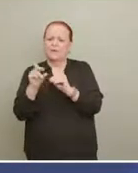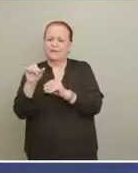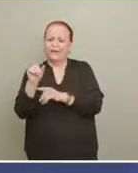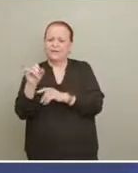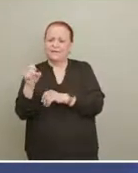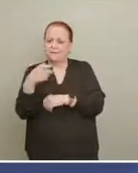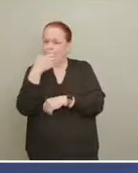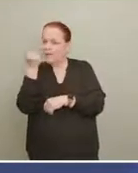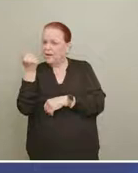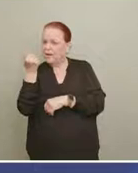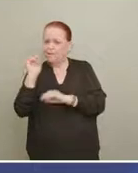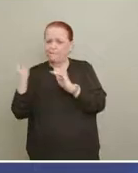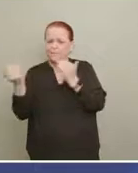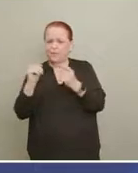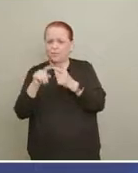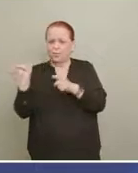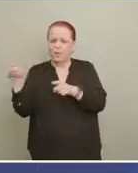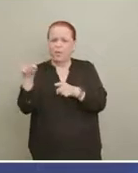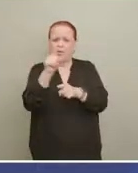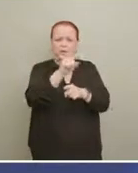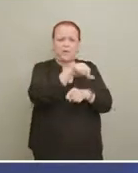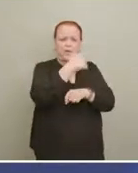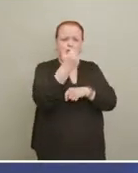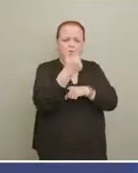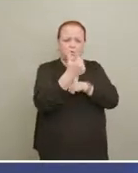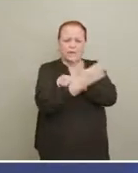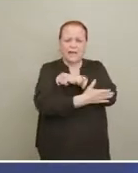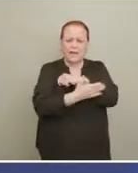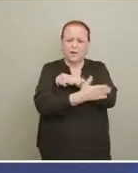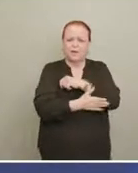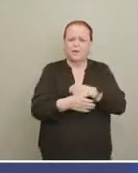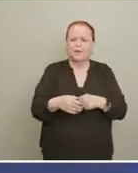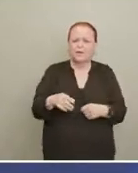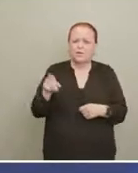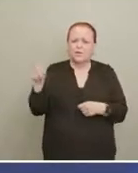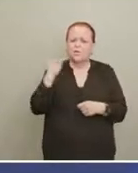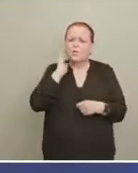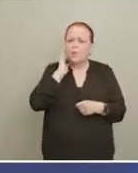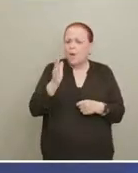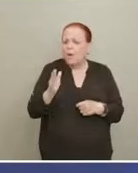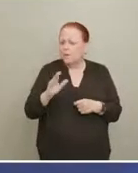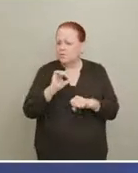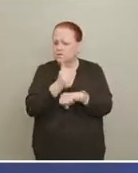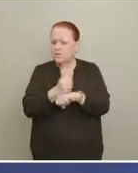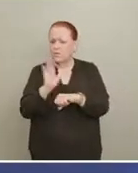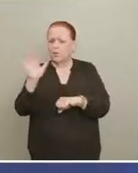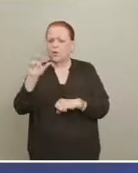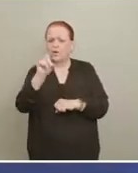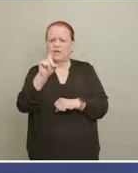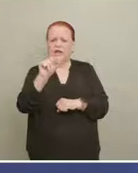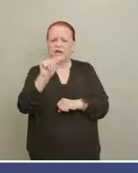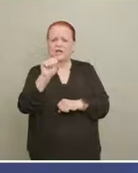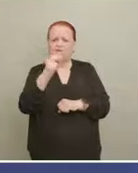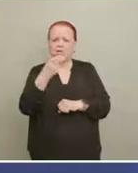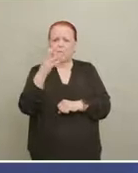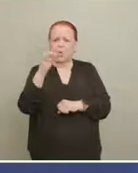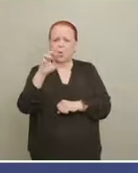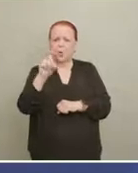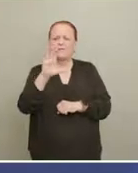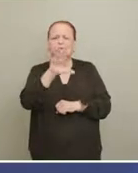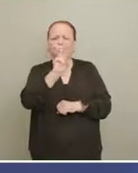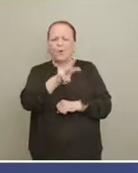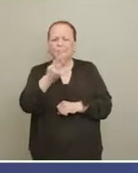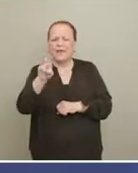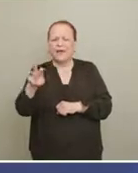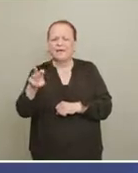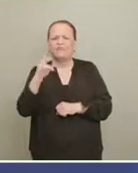Do you think that you'll, at some point, do your dashboard in a way that is a little bit more public-friendly and easier to